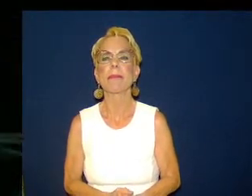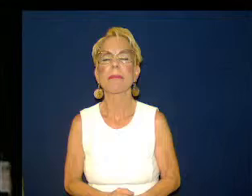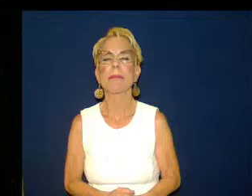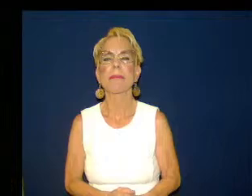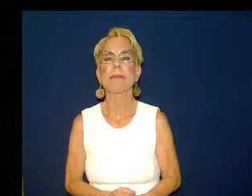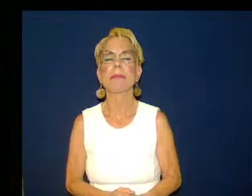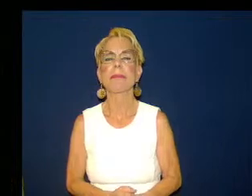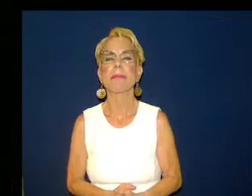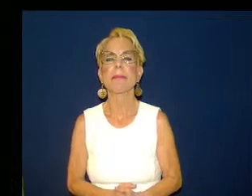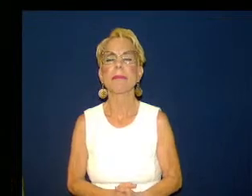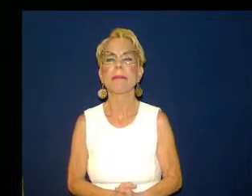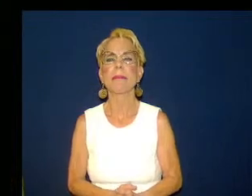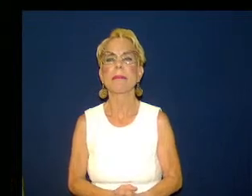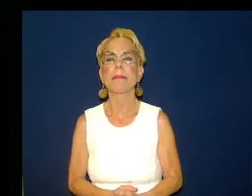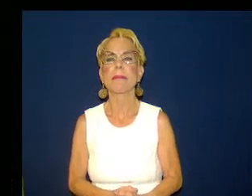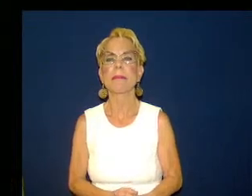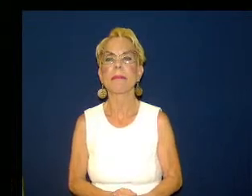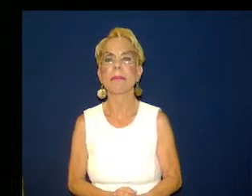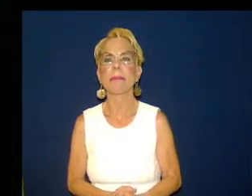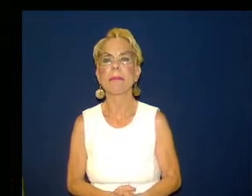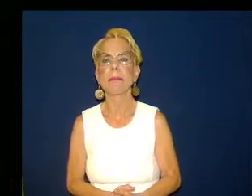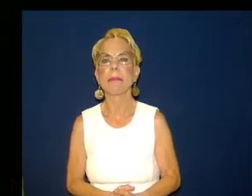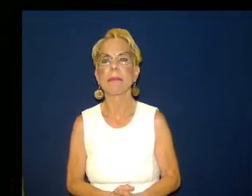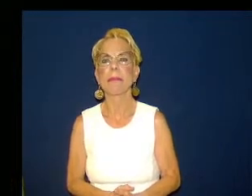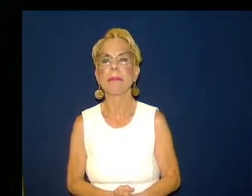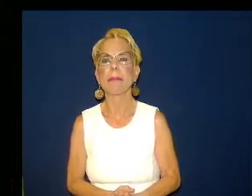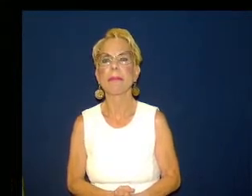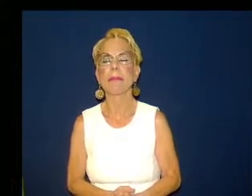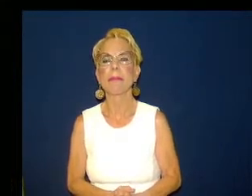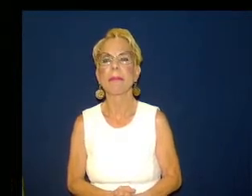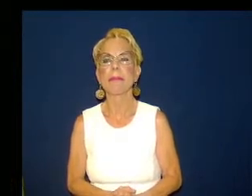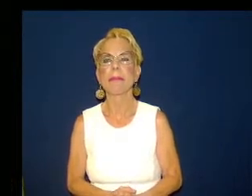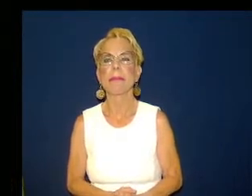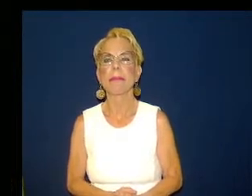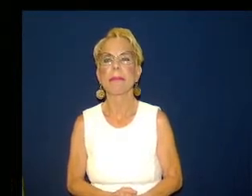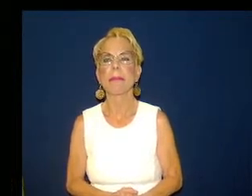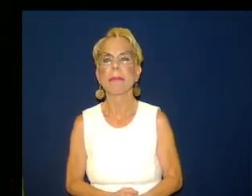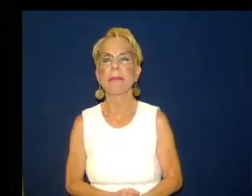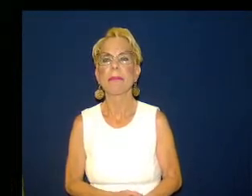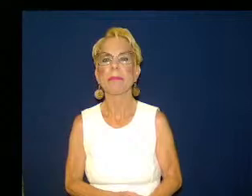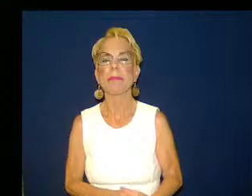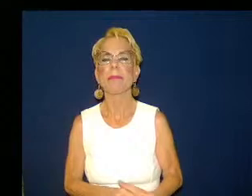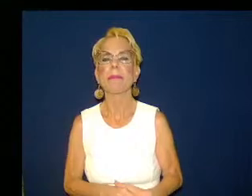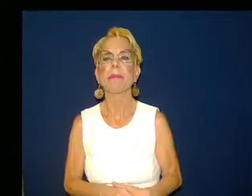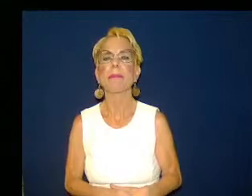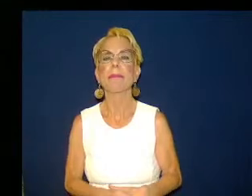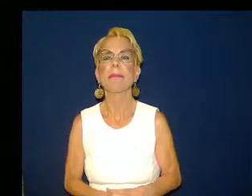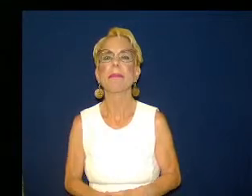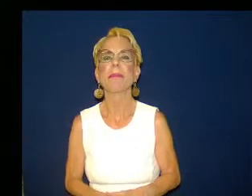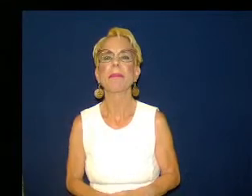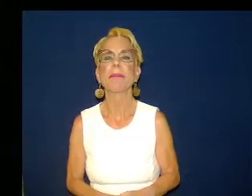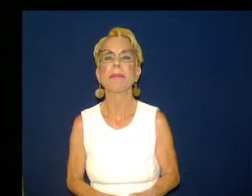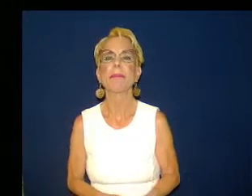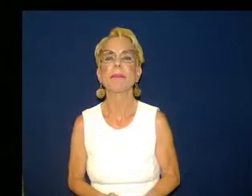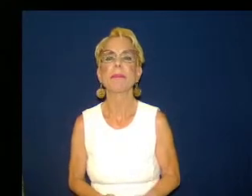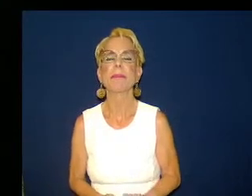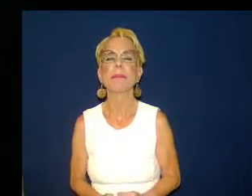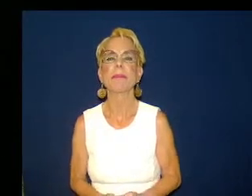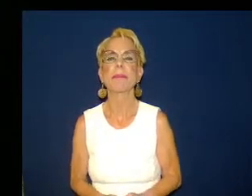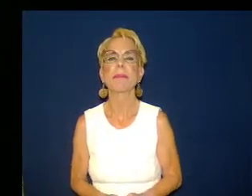kingdom, I think he's talking about the doors of opportunities in all of our